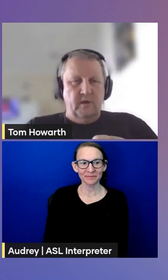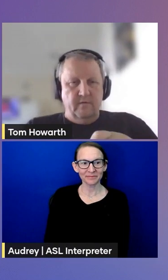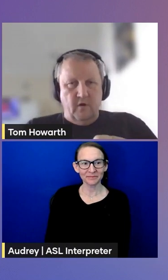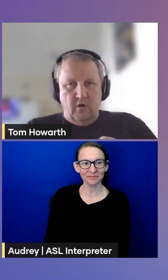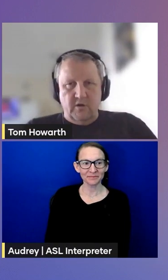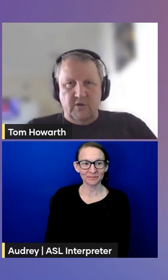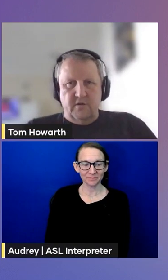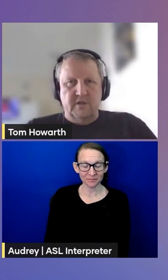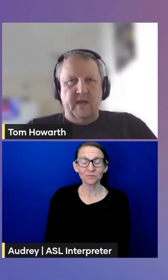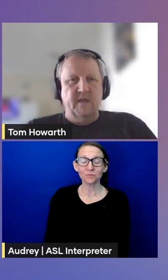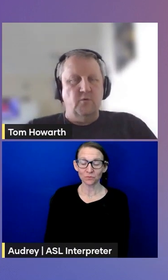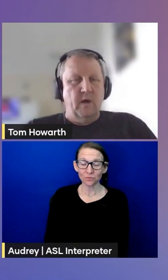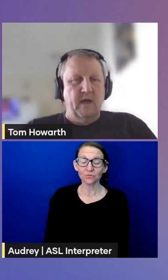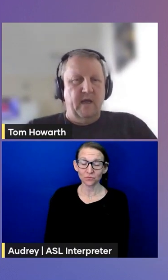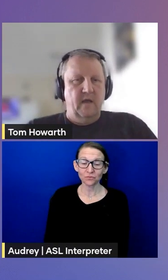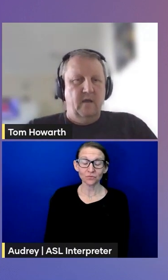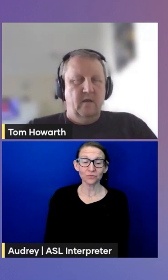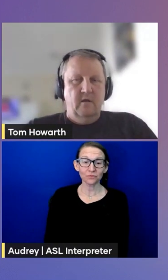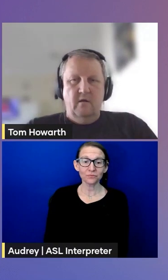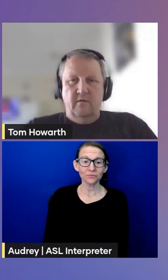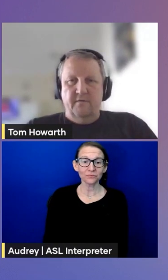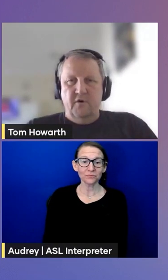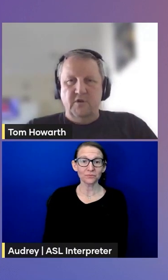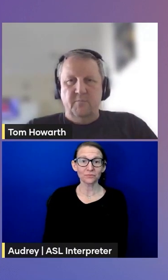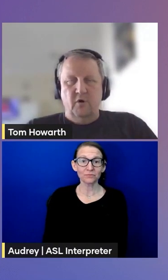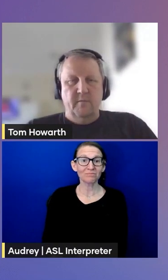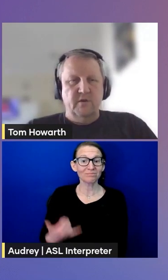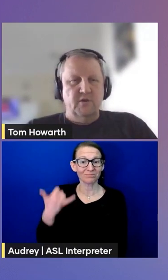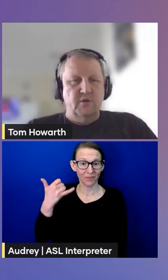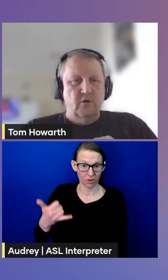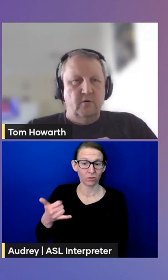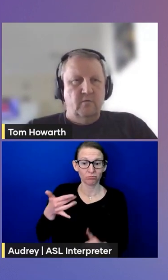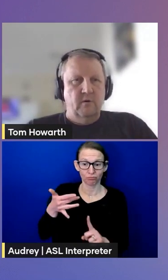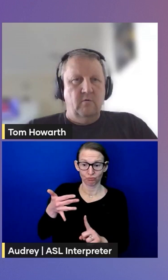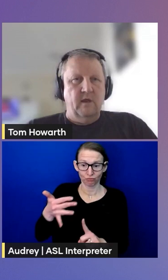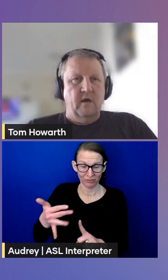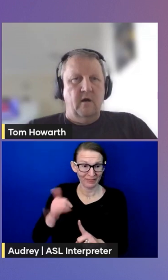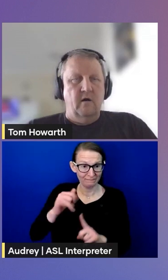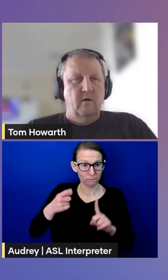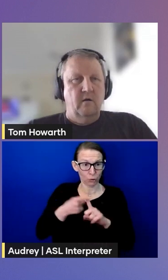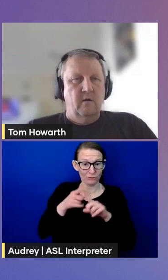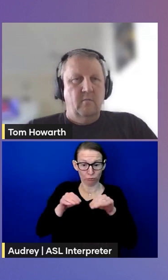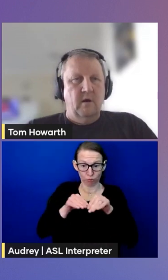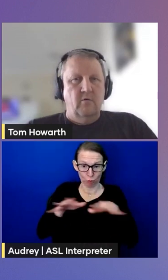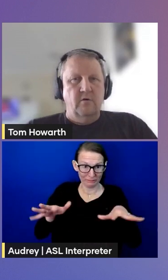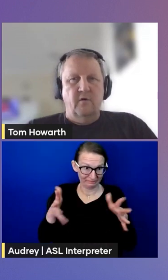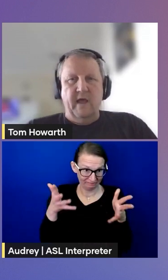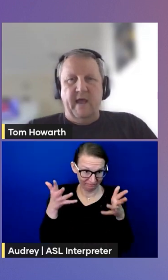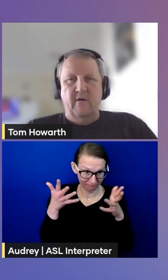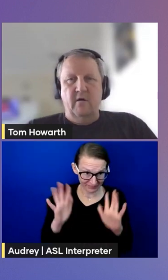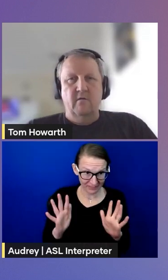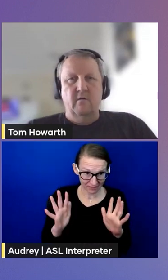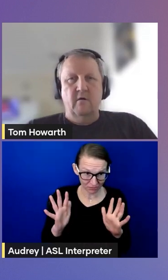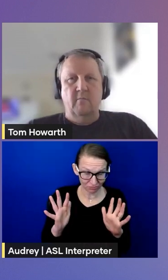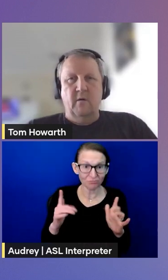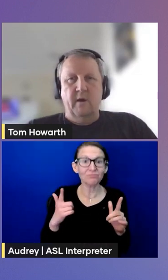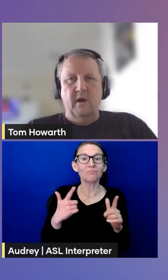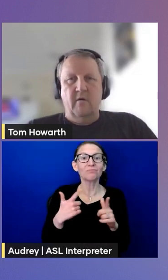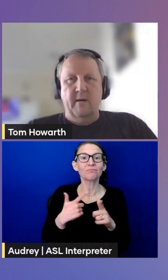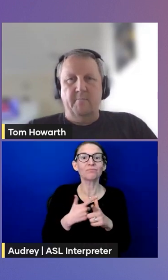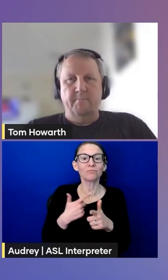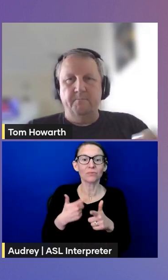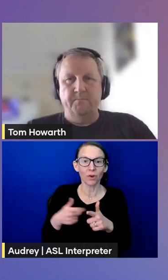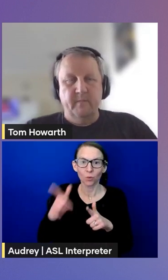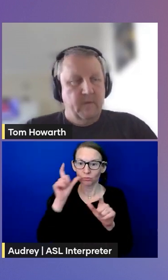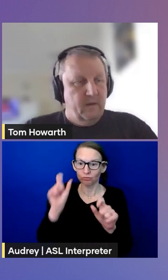once we have got to the stage where the first deployment is done, we will get my wonderful error on my